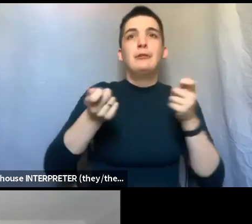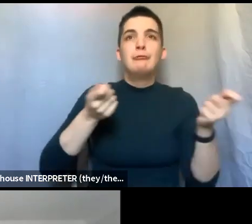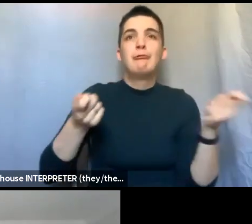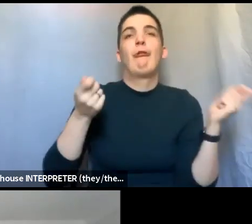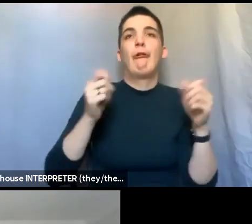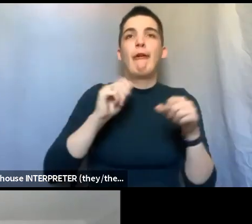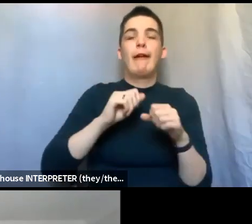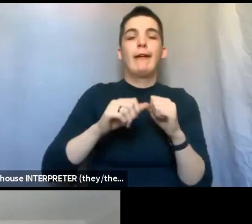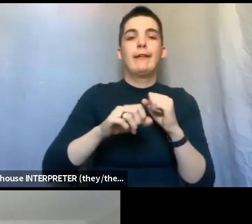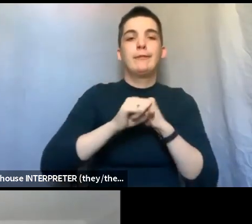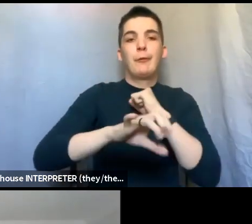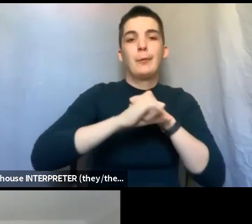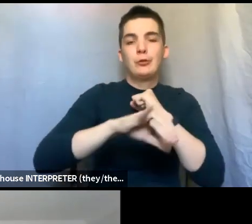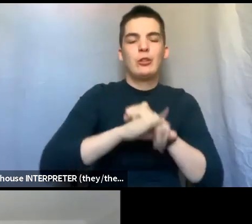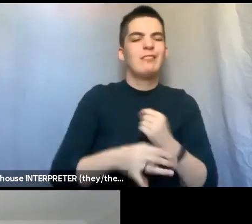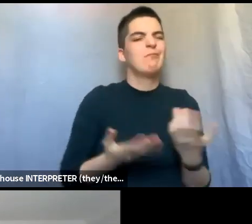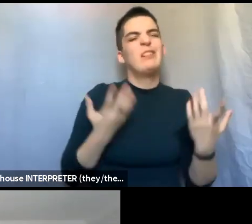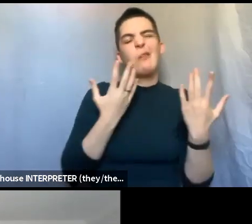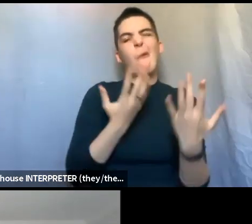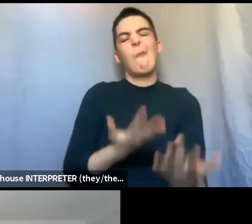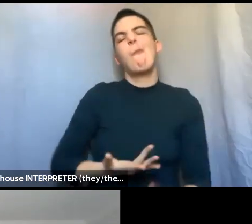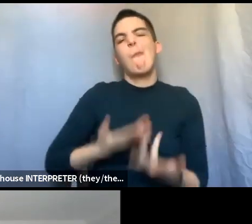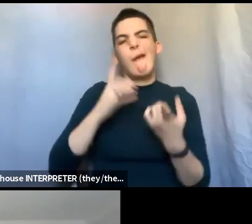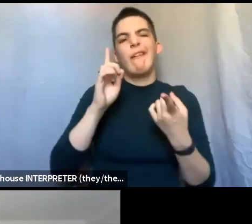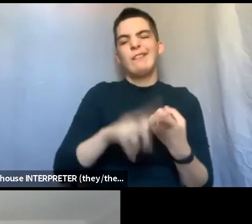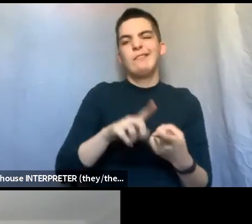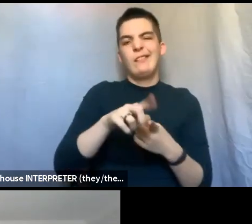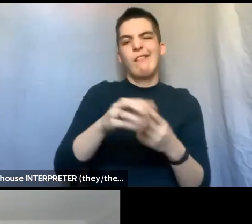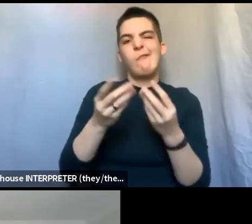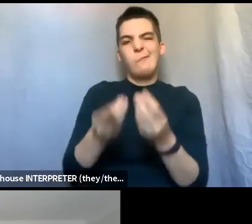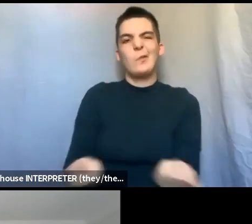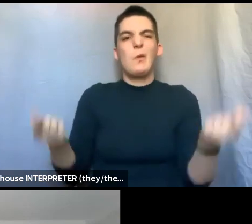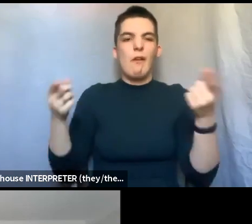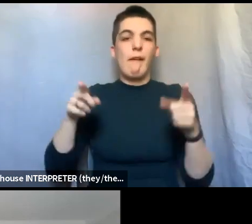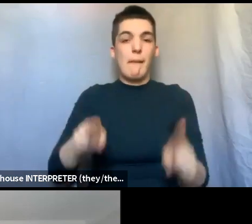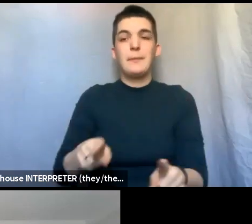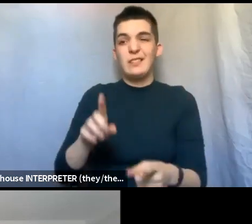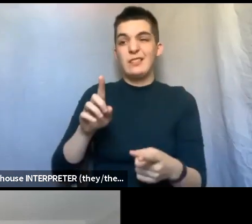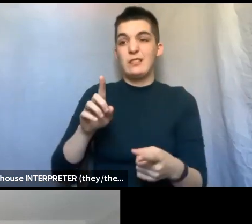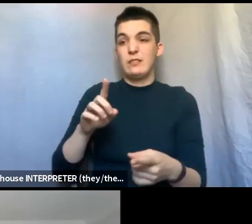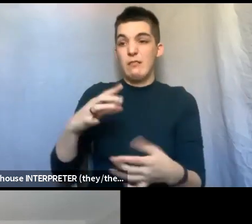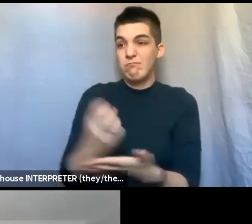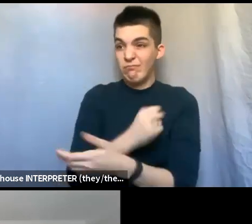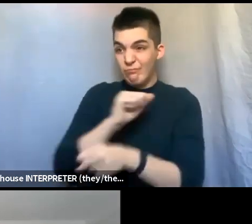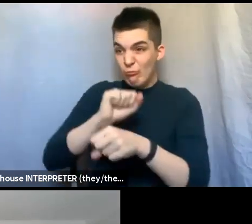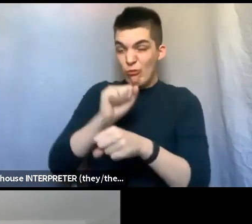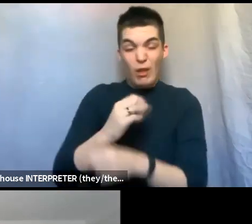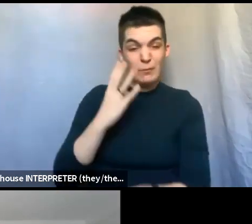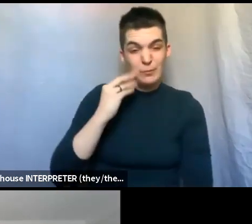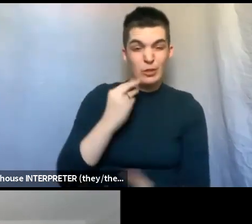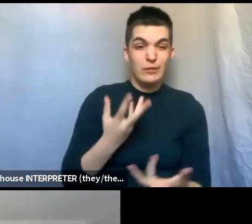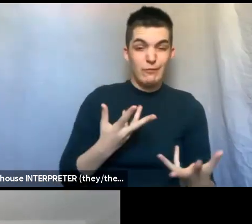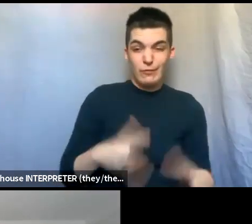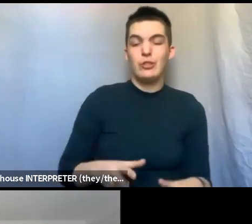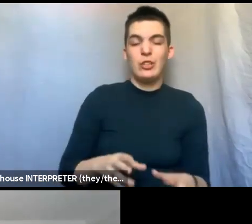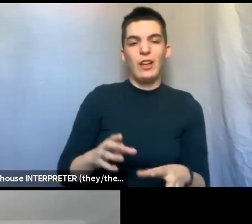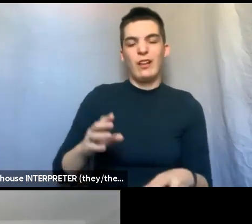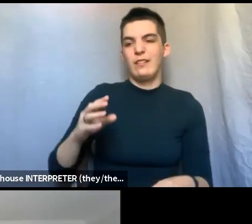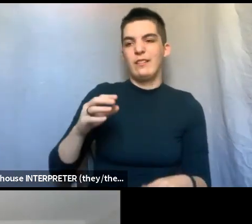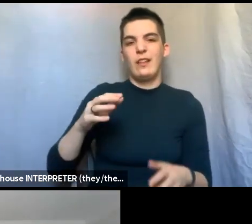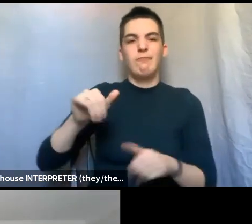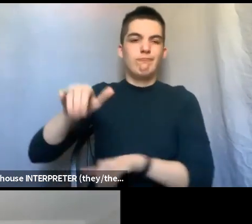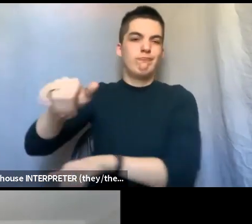until a cure comes and be on your way. So what do I suggest that you do now? And let's be